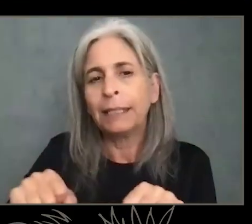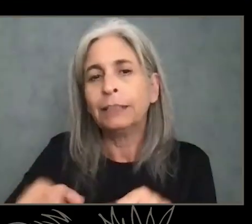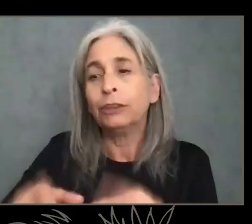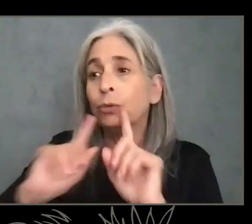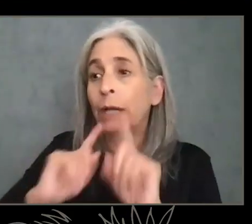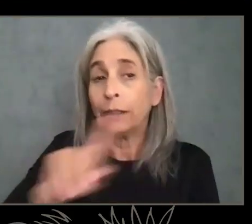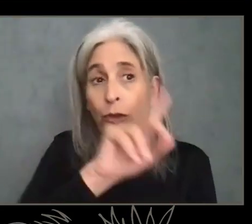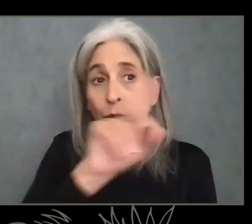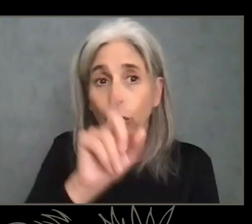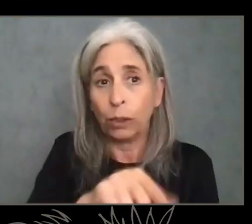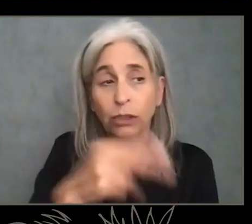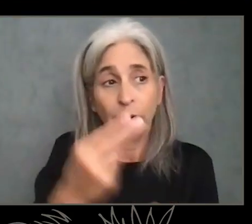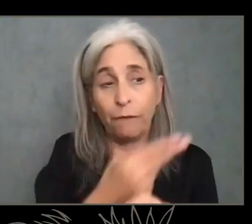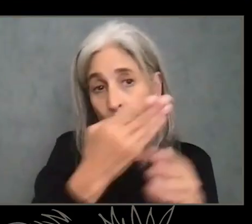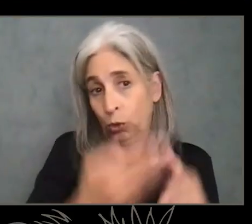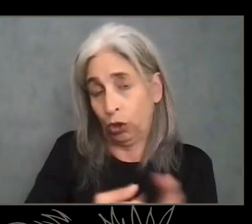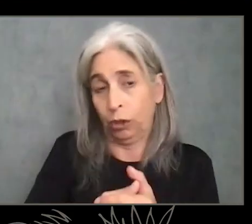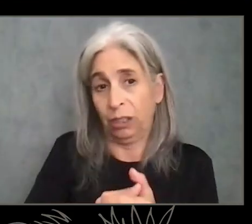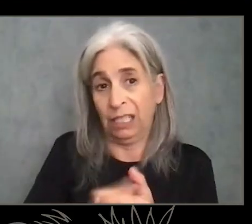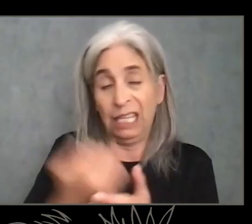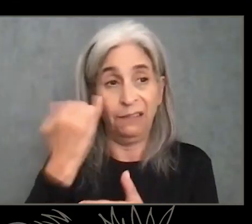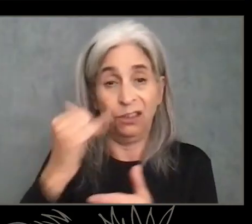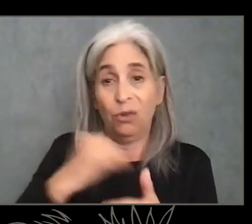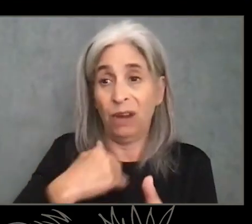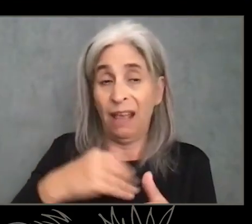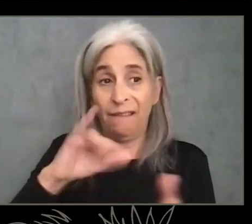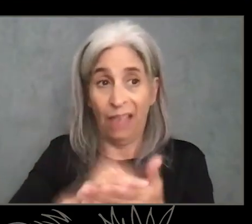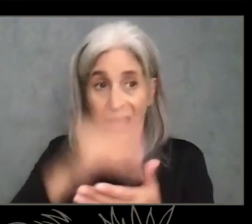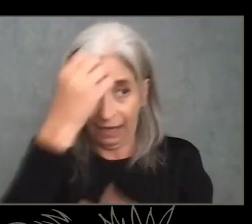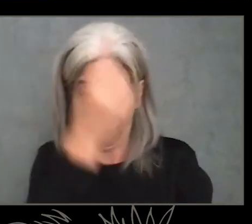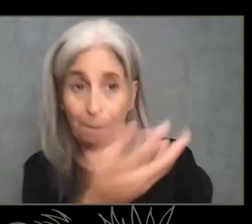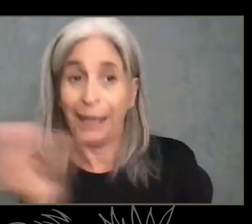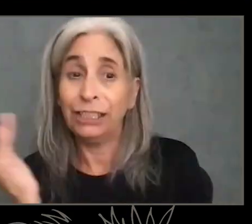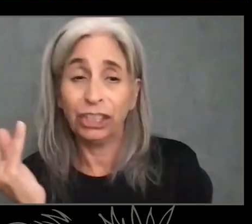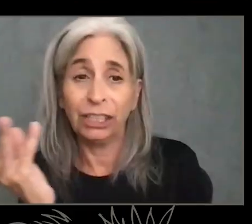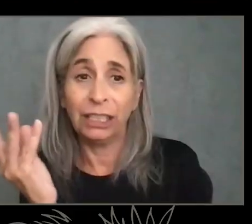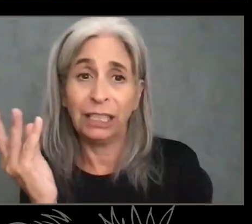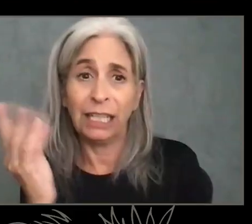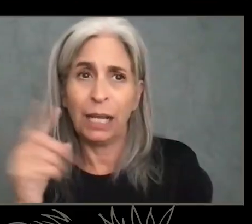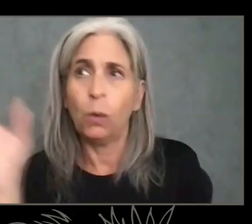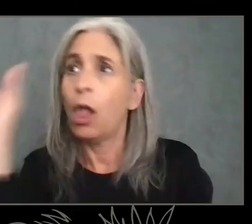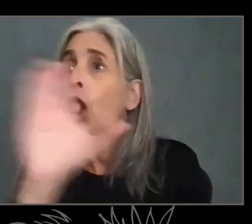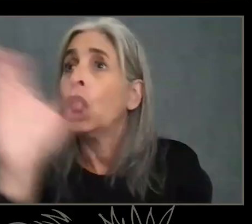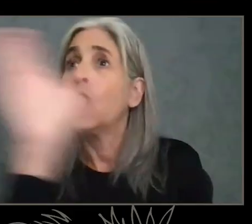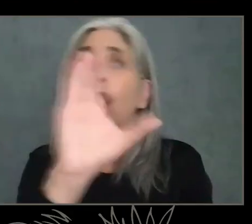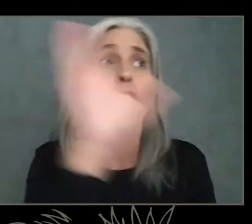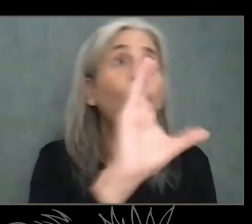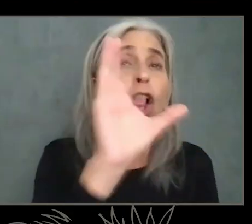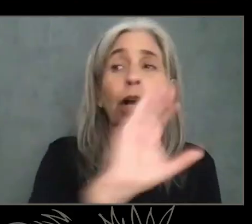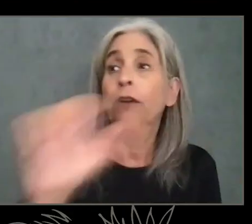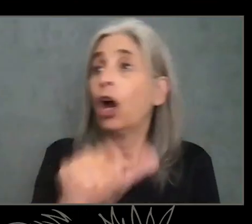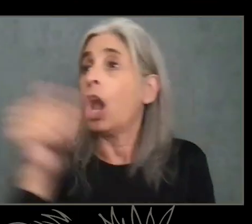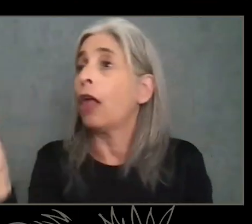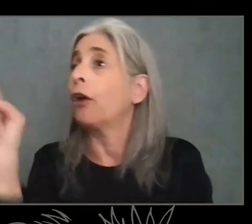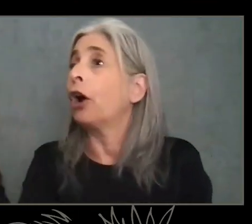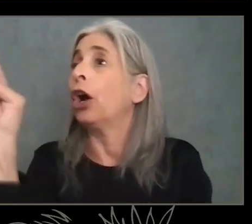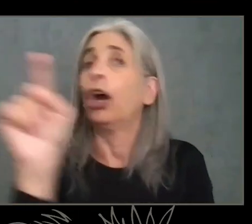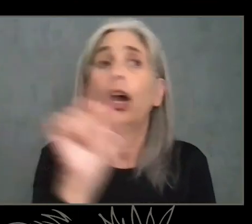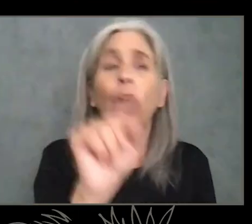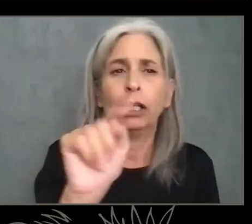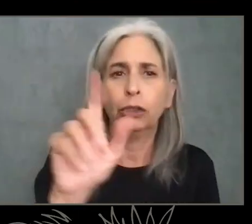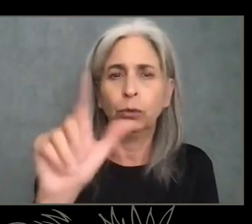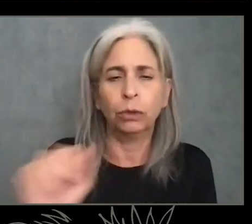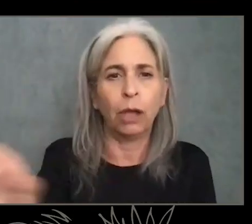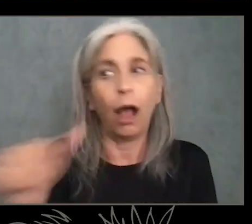to answer the question of the user. And if you don't have that information, it's going to look for tools, functions, anything